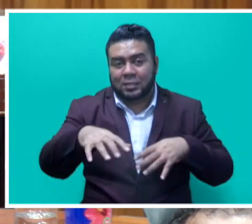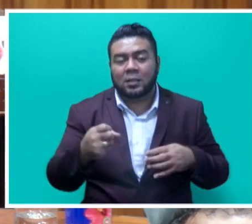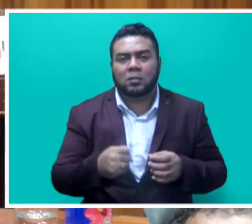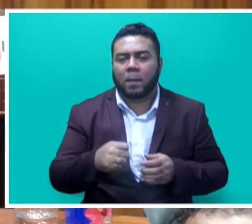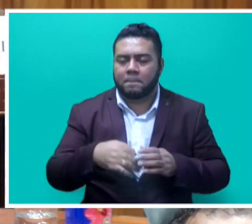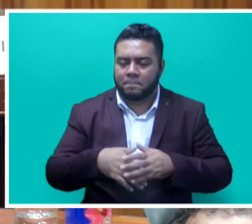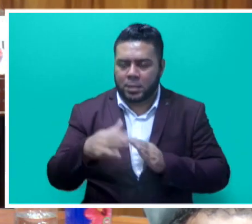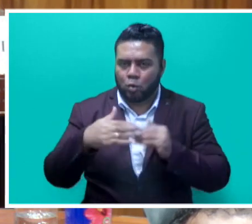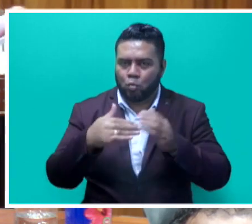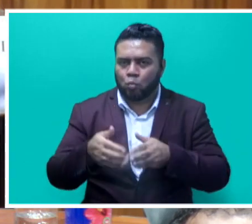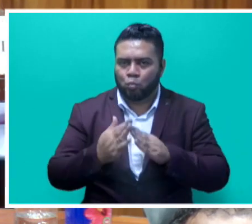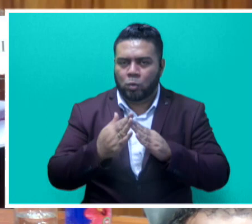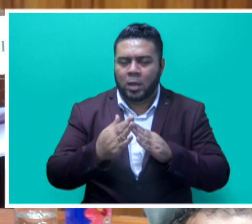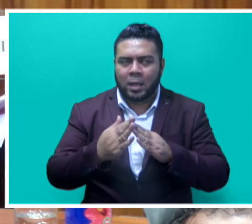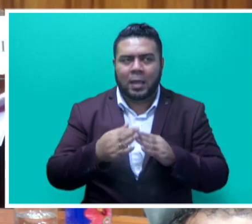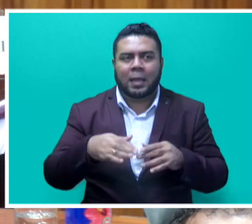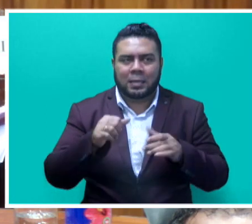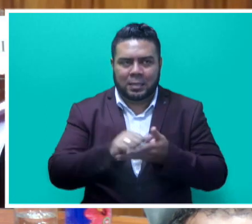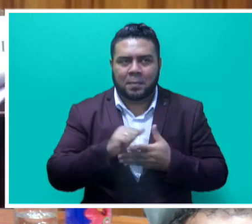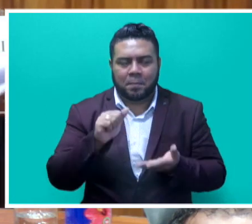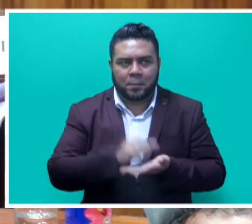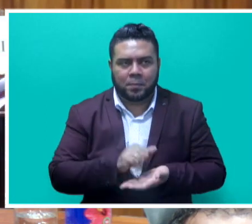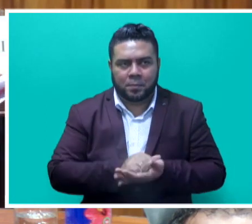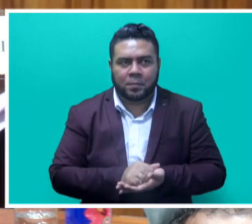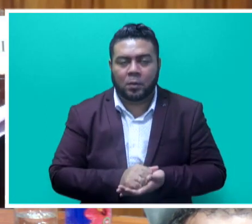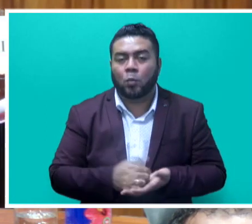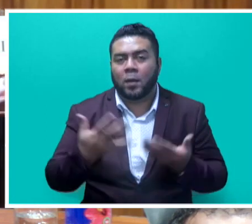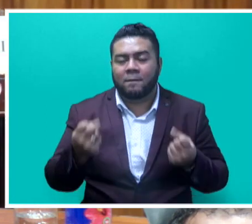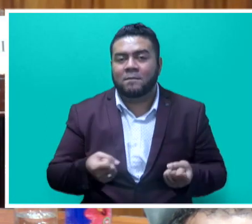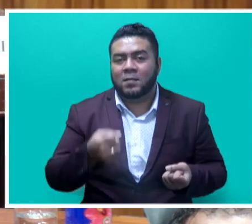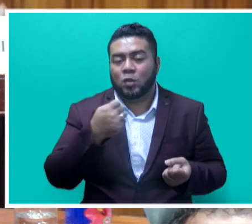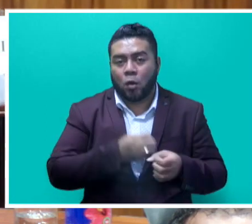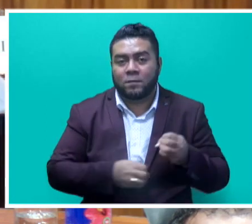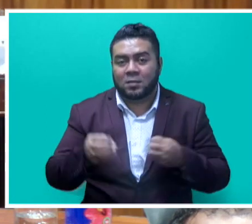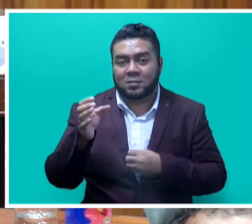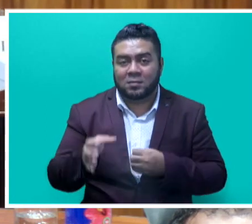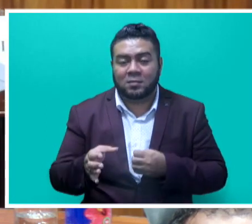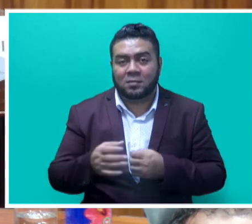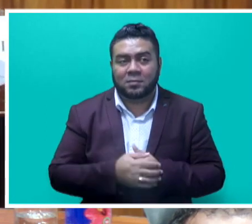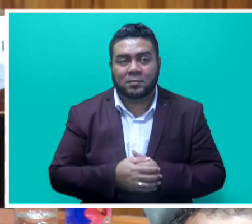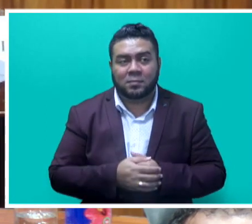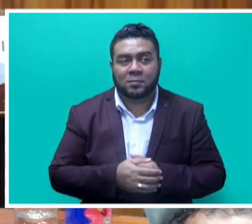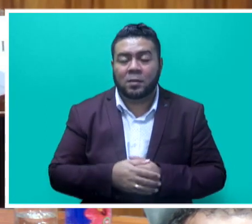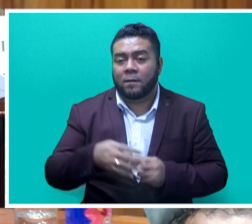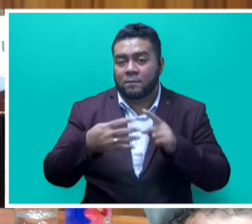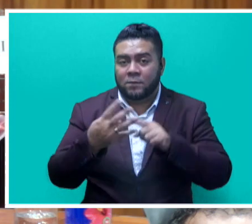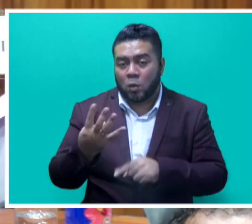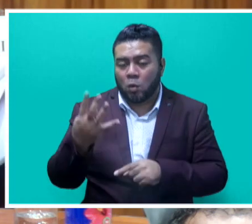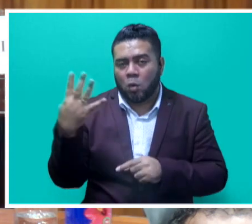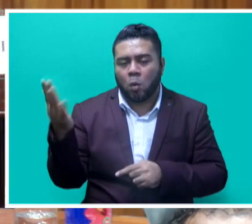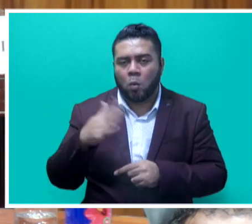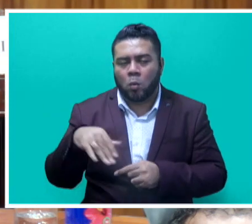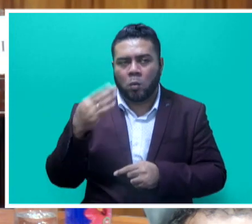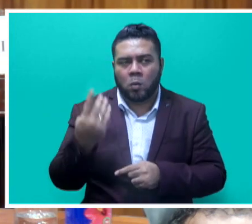to be maintained. And in doing so, we have a couple of officers, Mr. Speaker, 4 officers altogether and